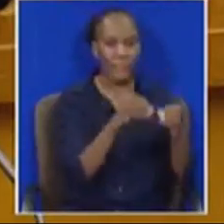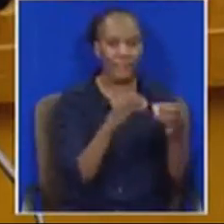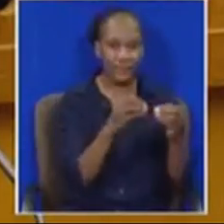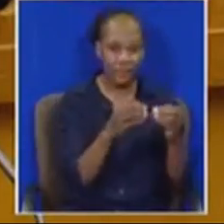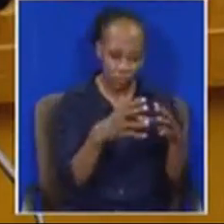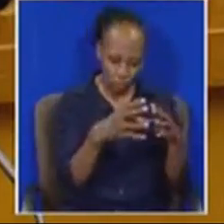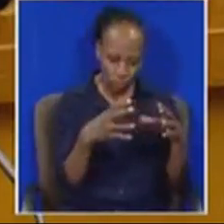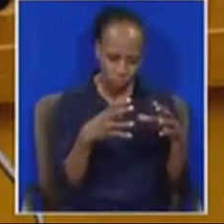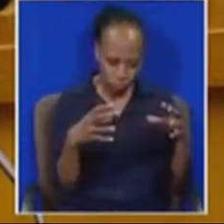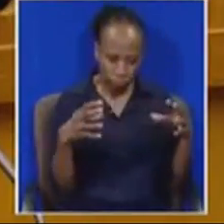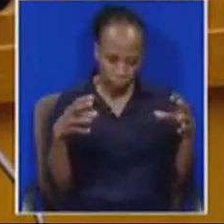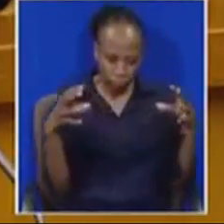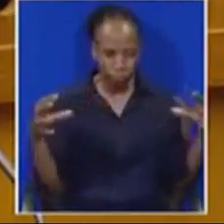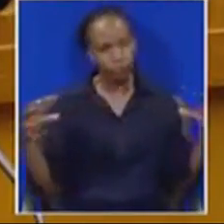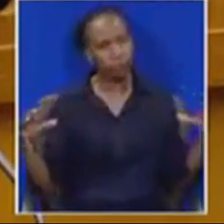our economy.